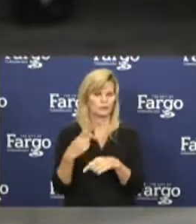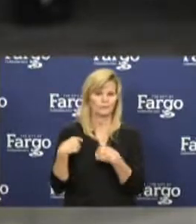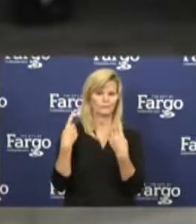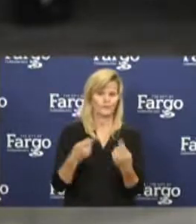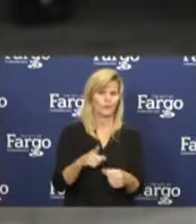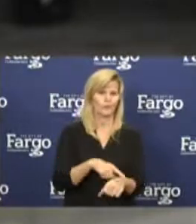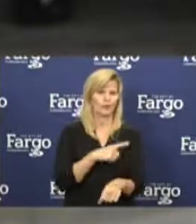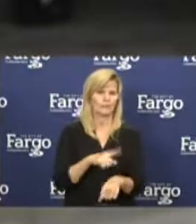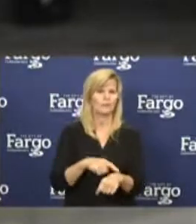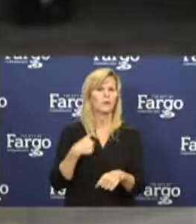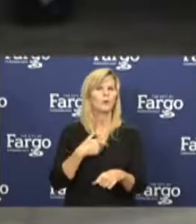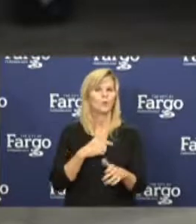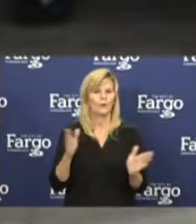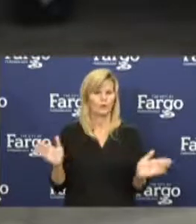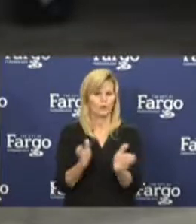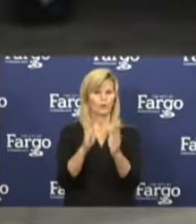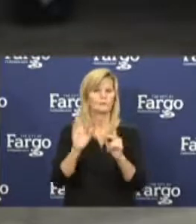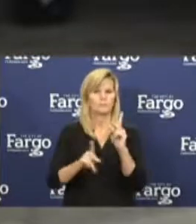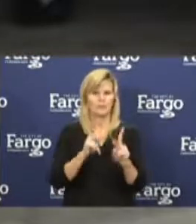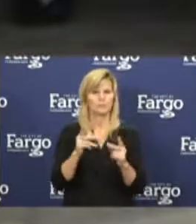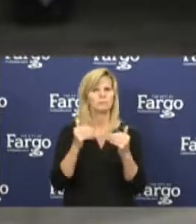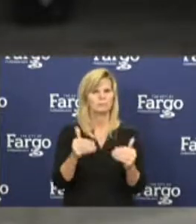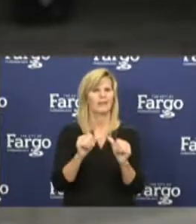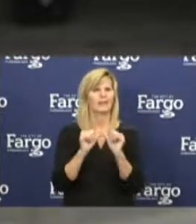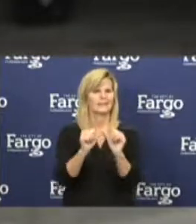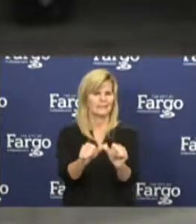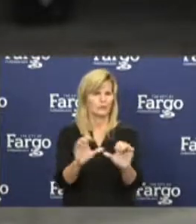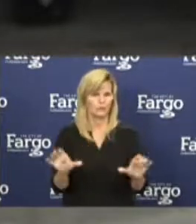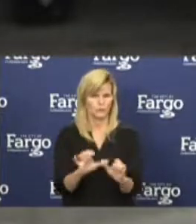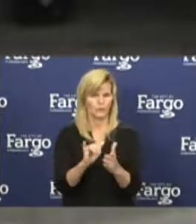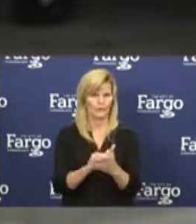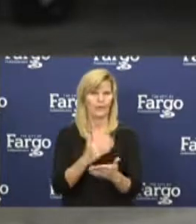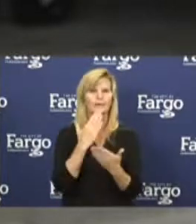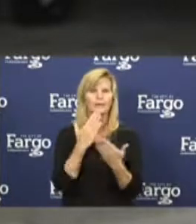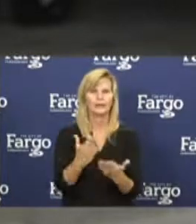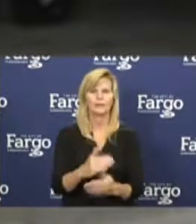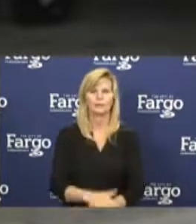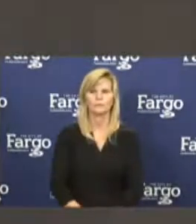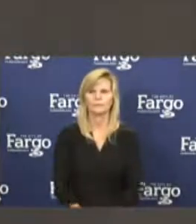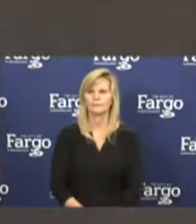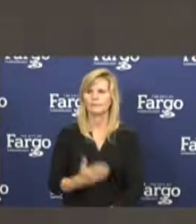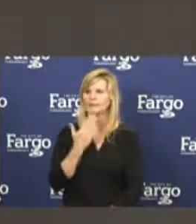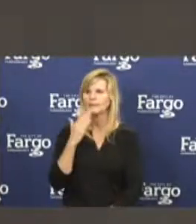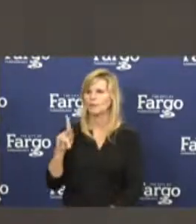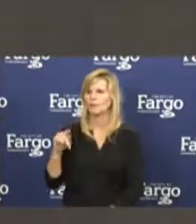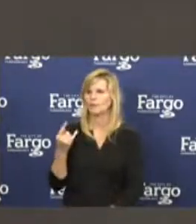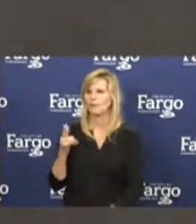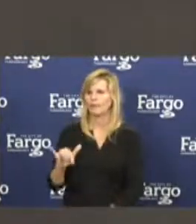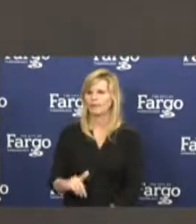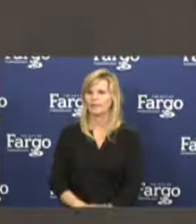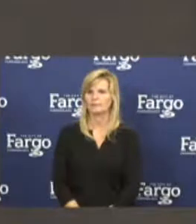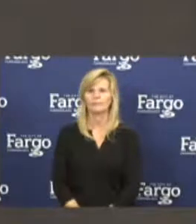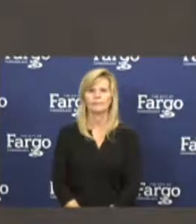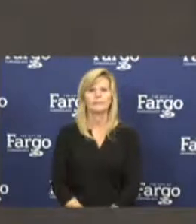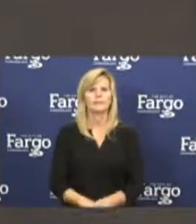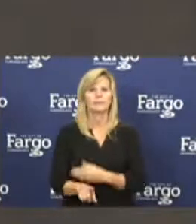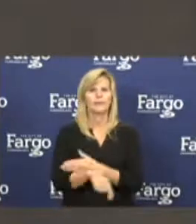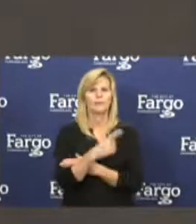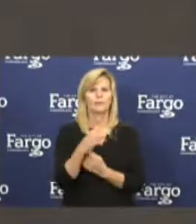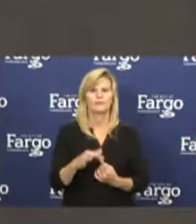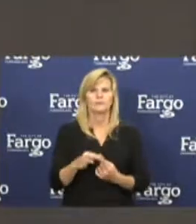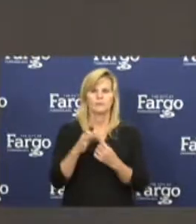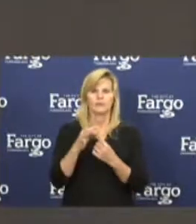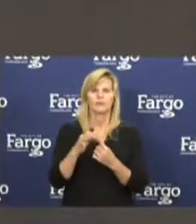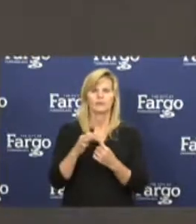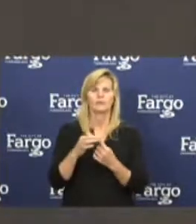we really encourage the public to heed those measures. Thank you. Thank you, Kathy. Today we have a special guest from the state of